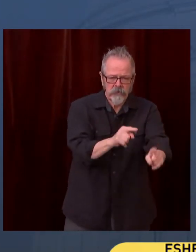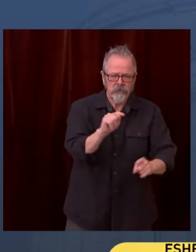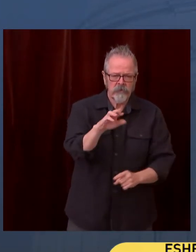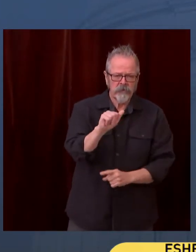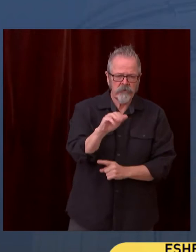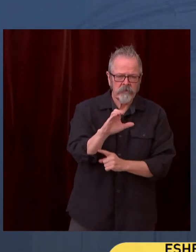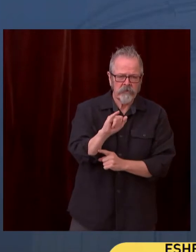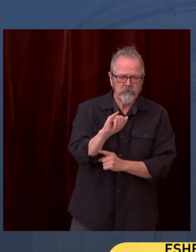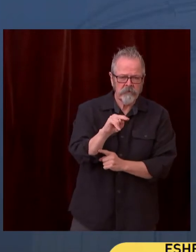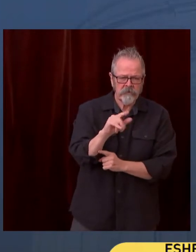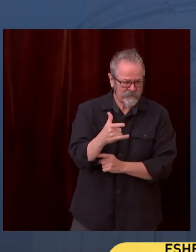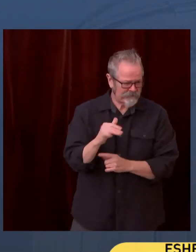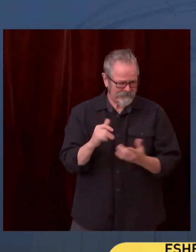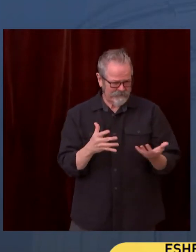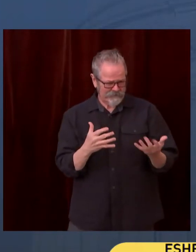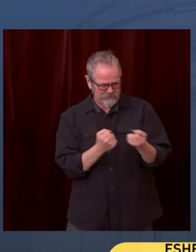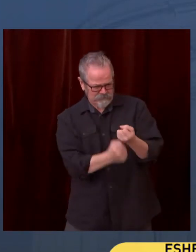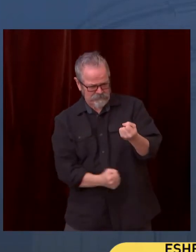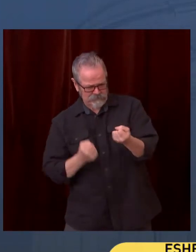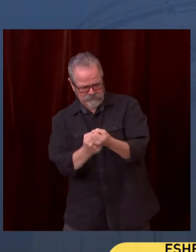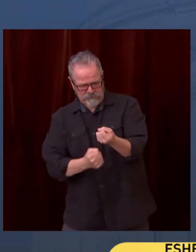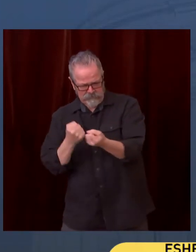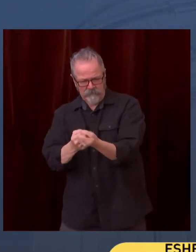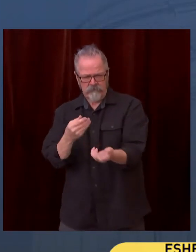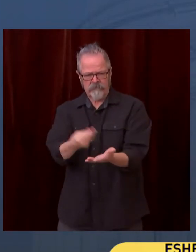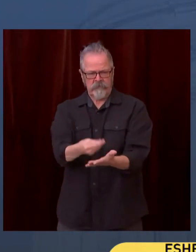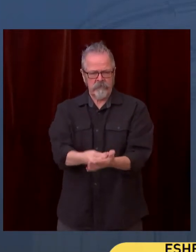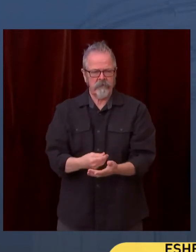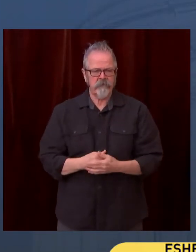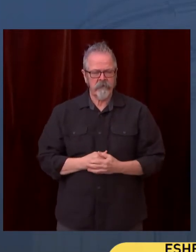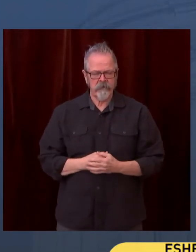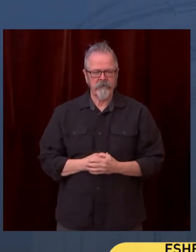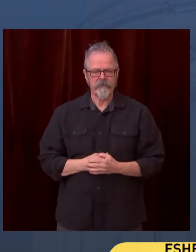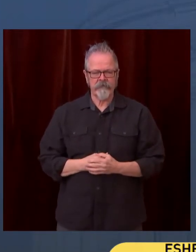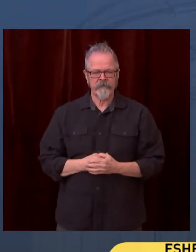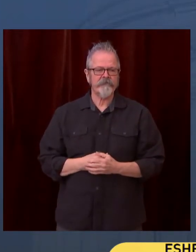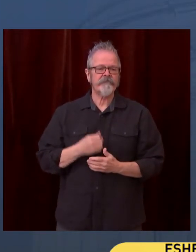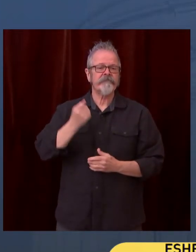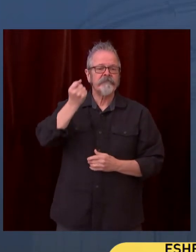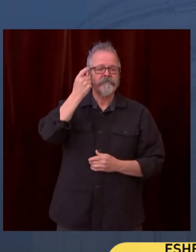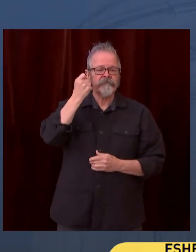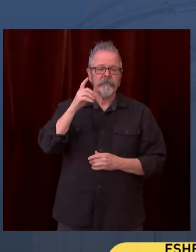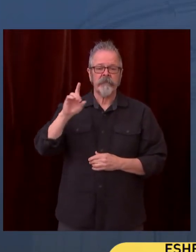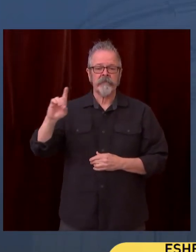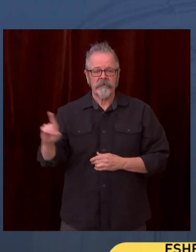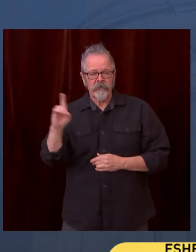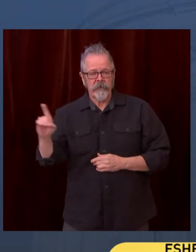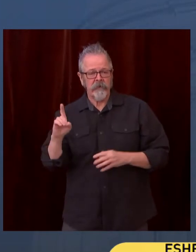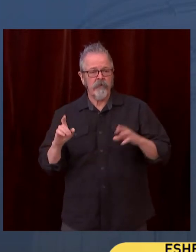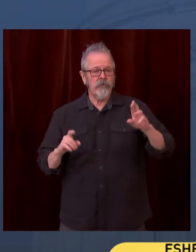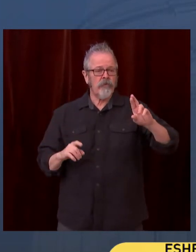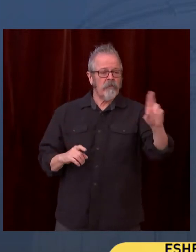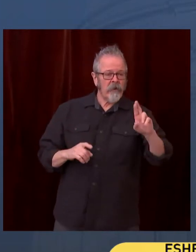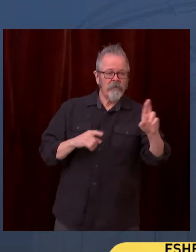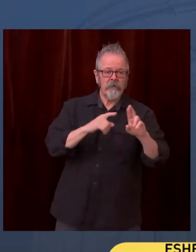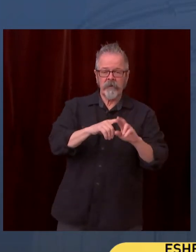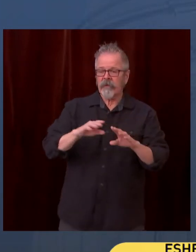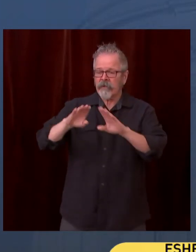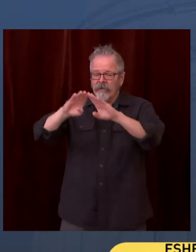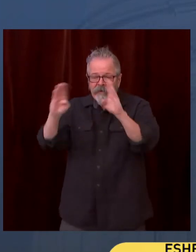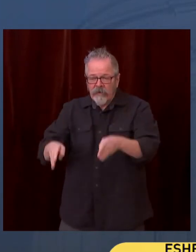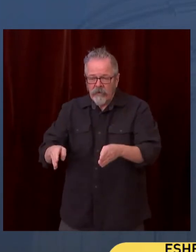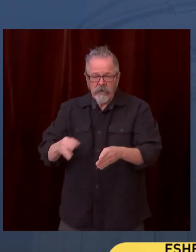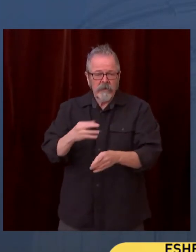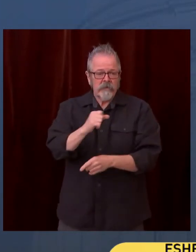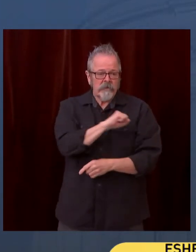effort among Democrats and Republicans, the House and the Senate, the legislature and the executive branch, and it is an